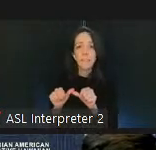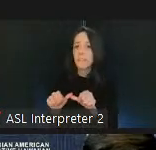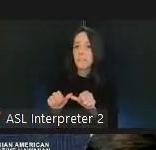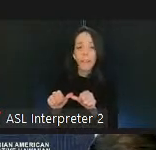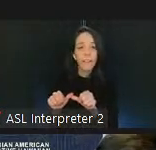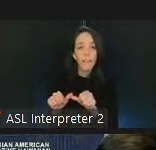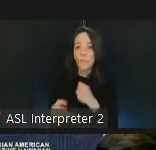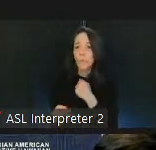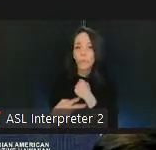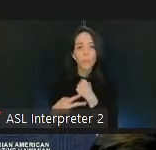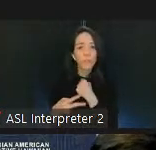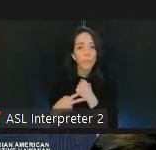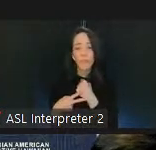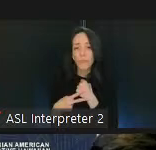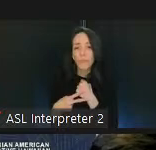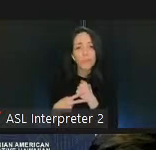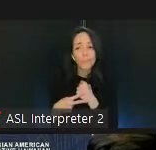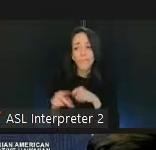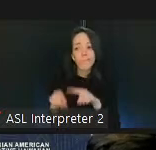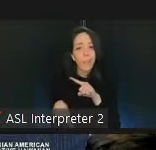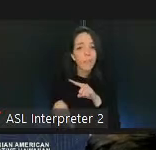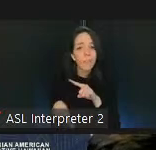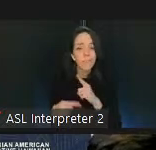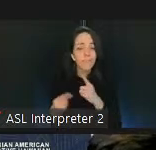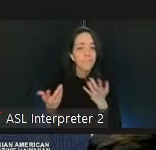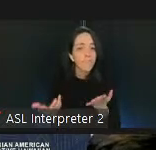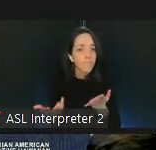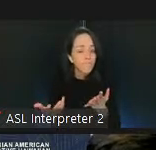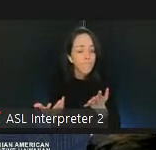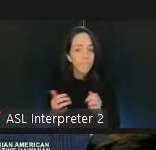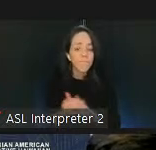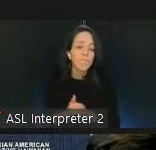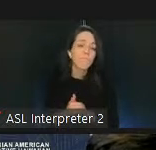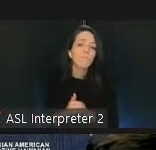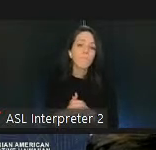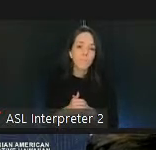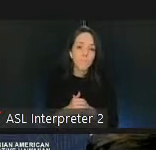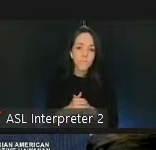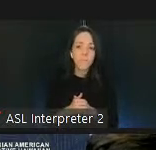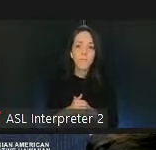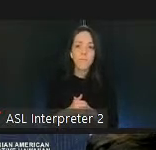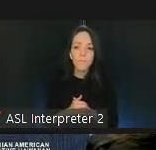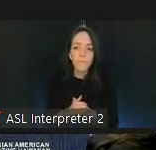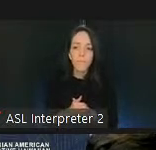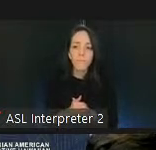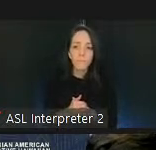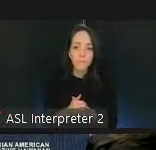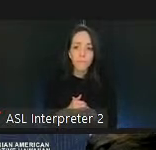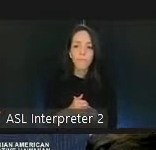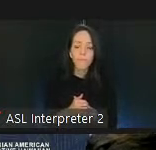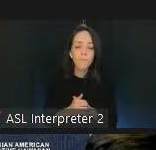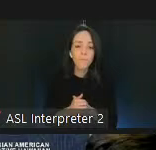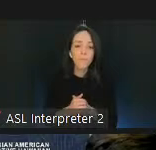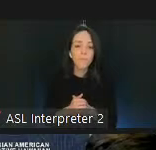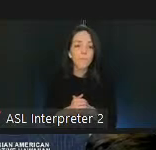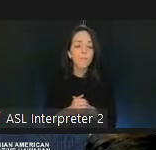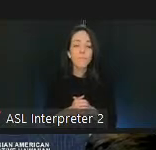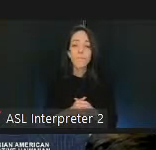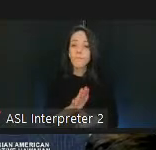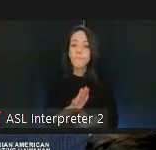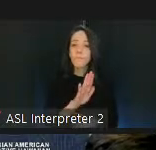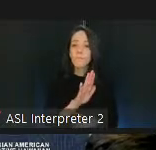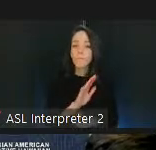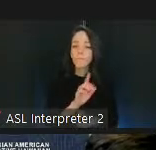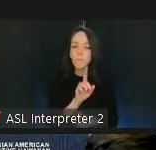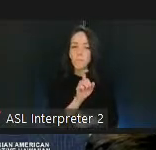project them to be at. So taking your I guess your county employee hat off and